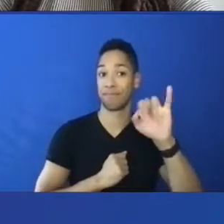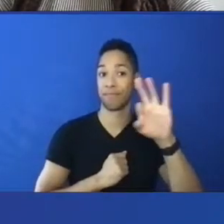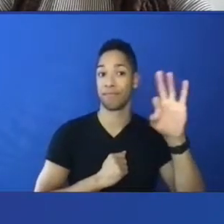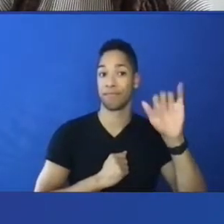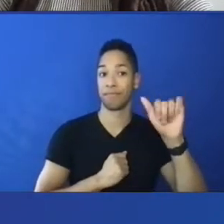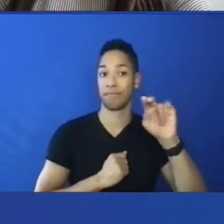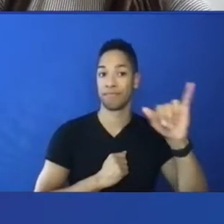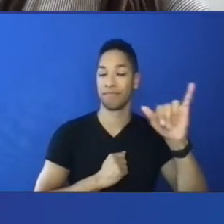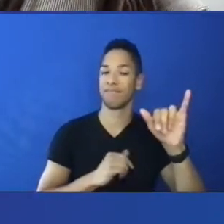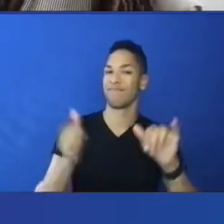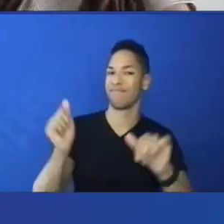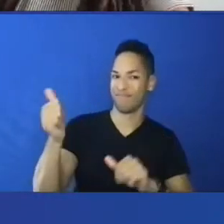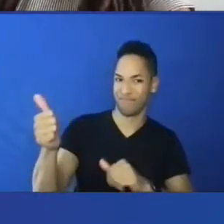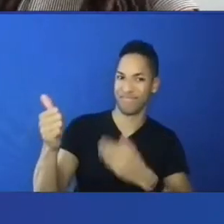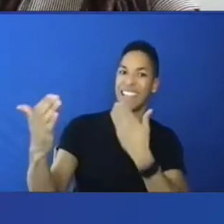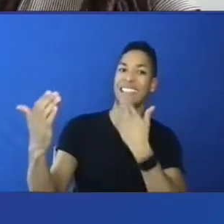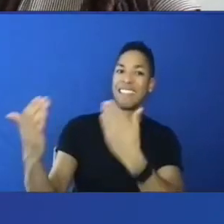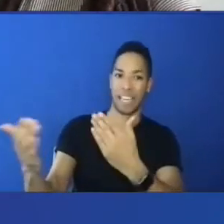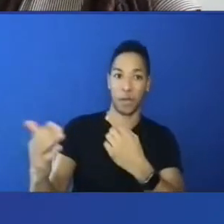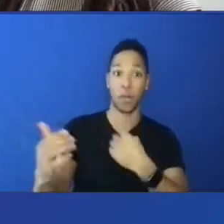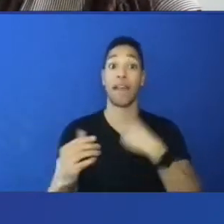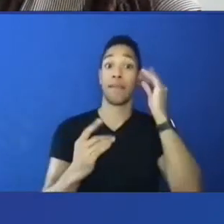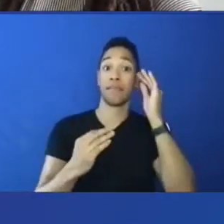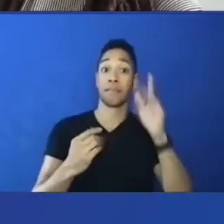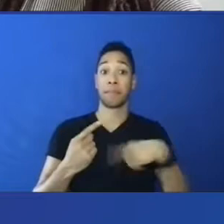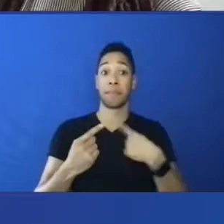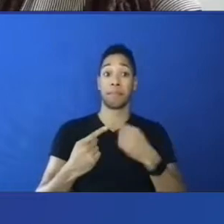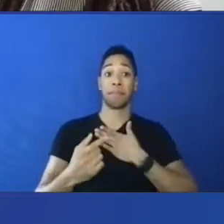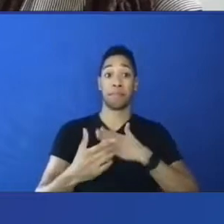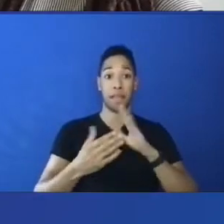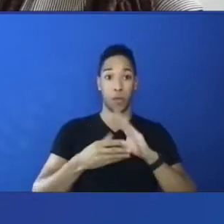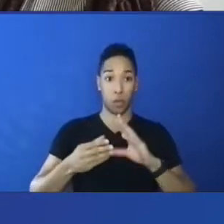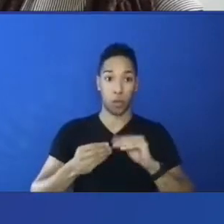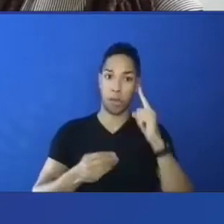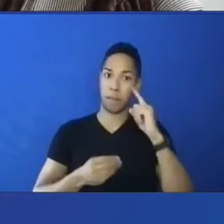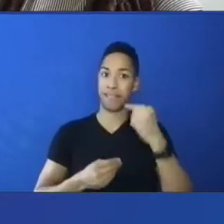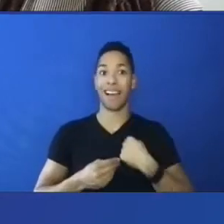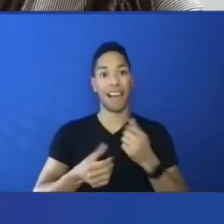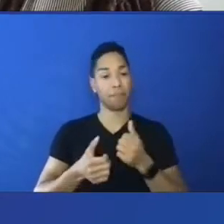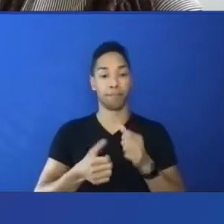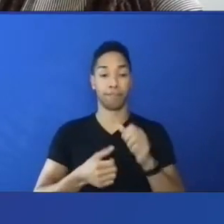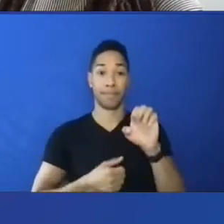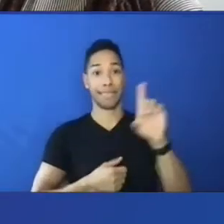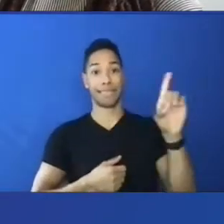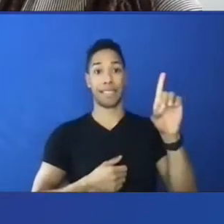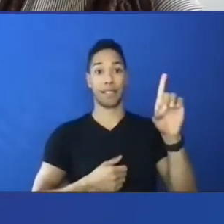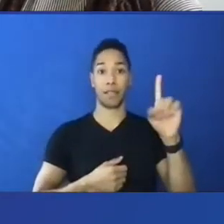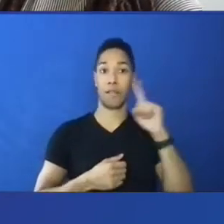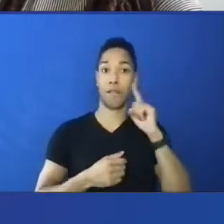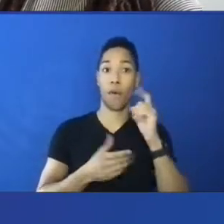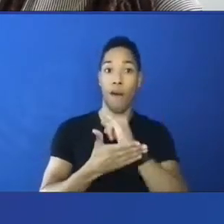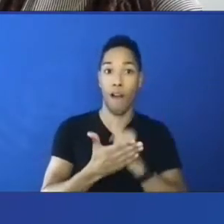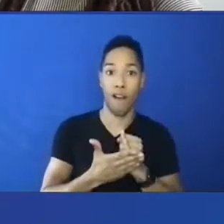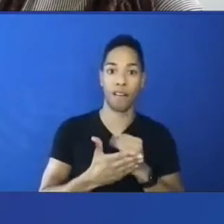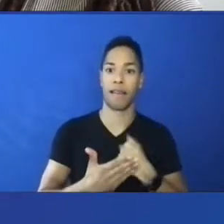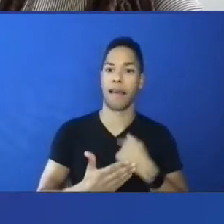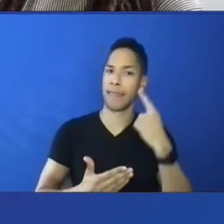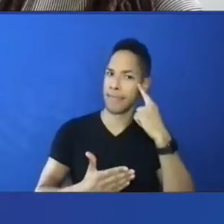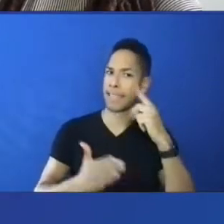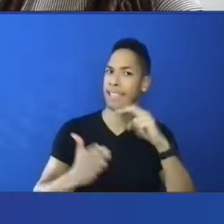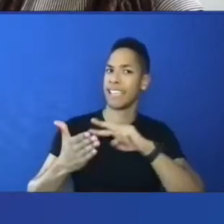context. I was thinking about my story, and because I am an executive artistic, I am, I think, an